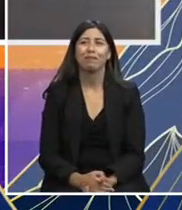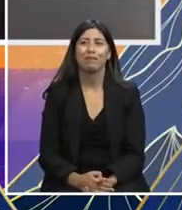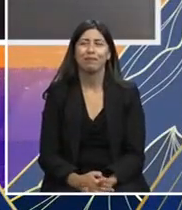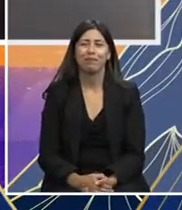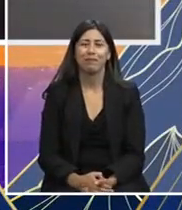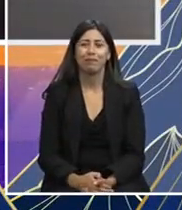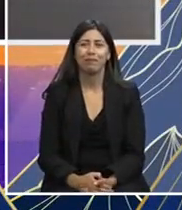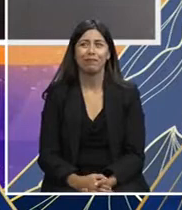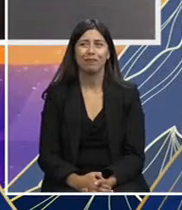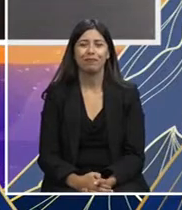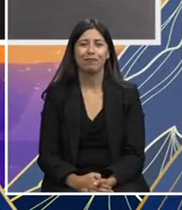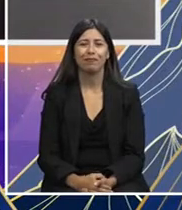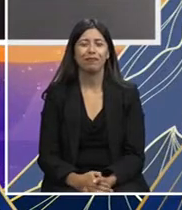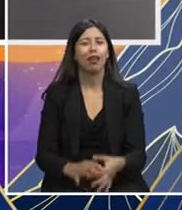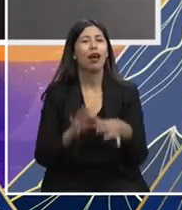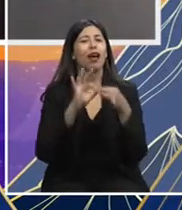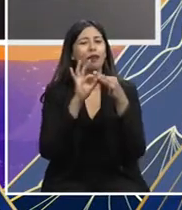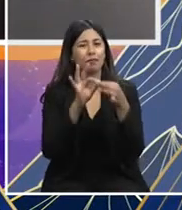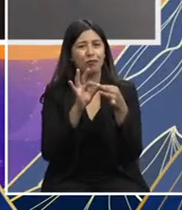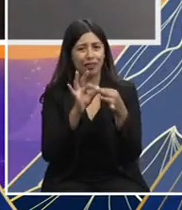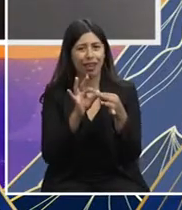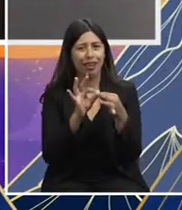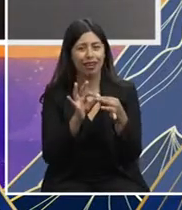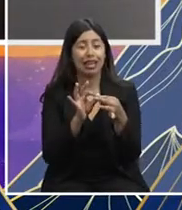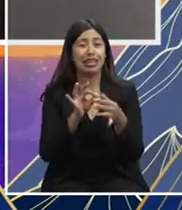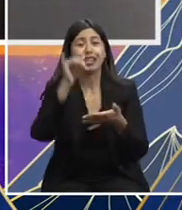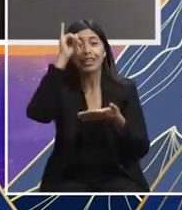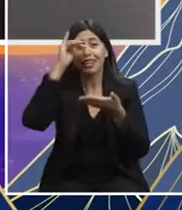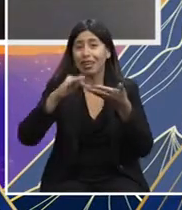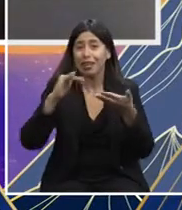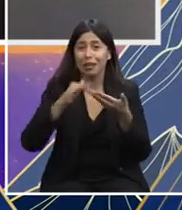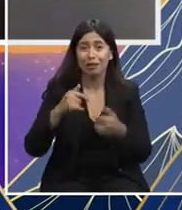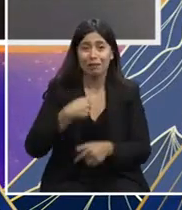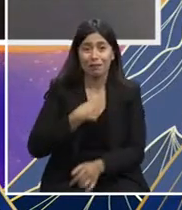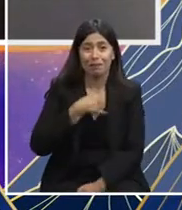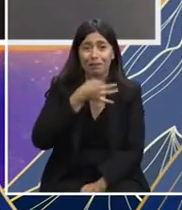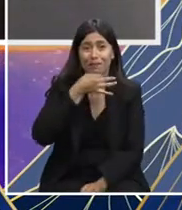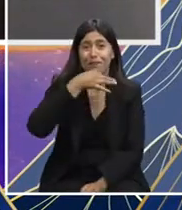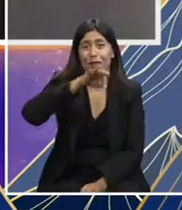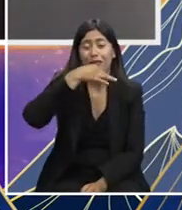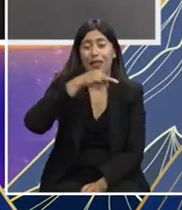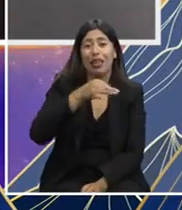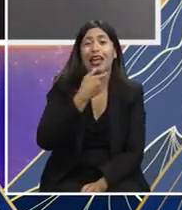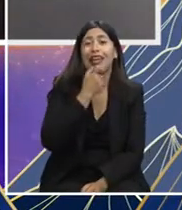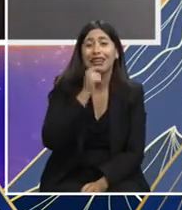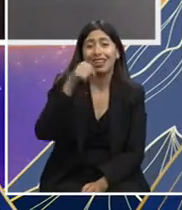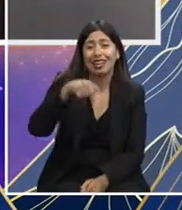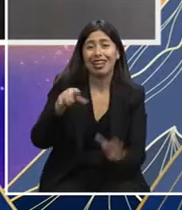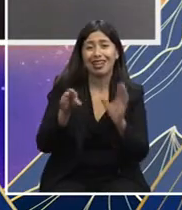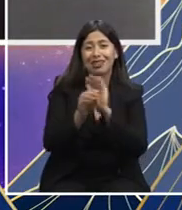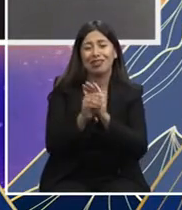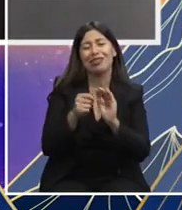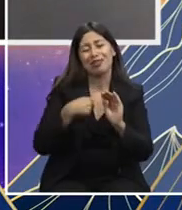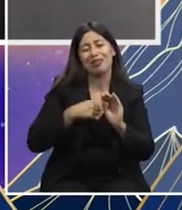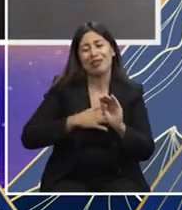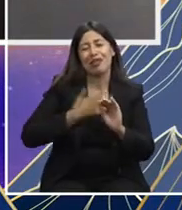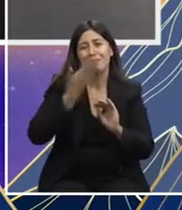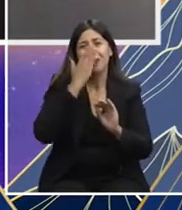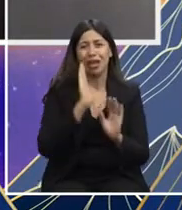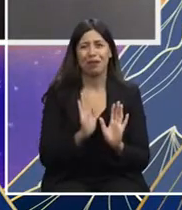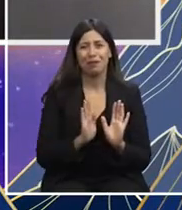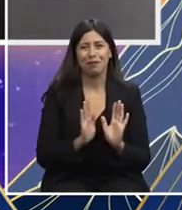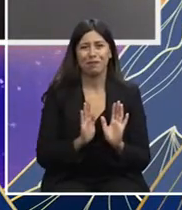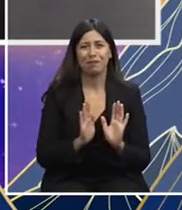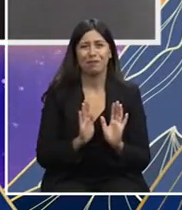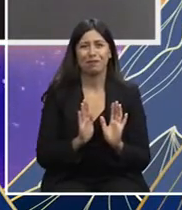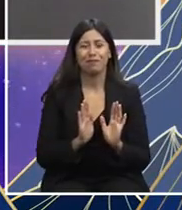Hello, buddy. Muchas gracias. Disculpe por hablar inglés esta noche. Me siento mejor.